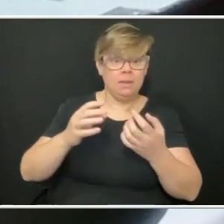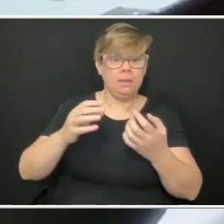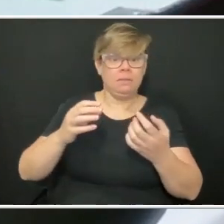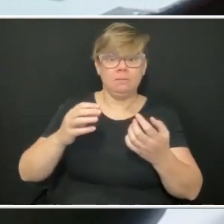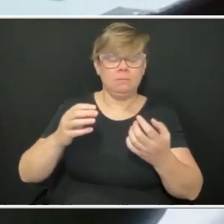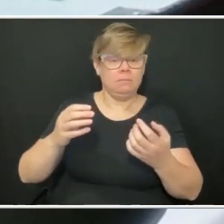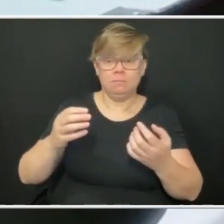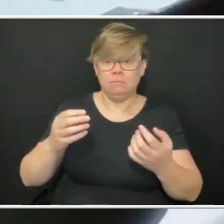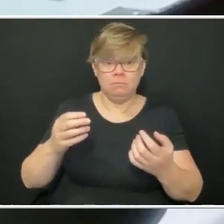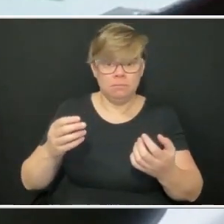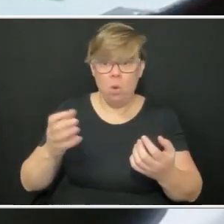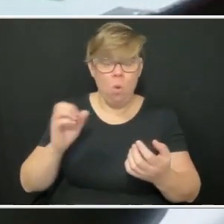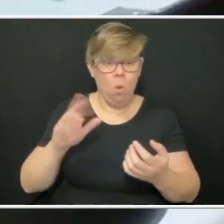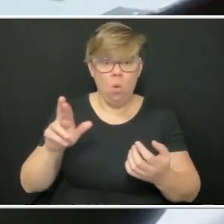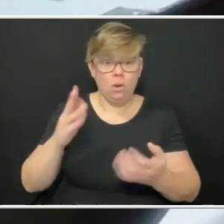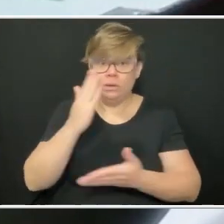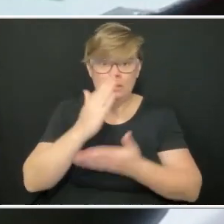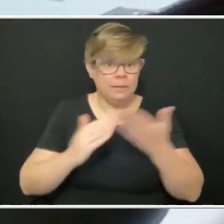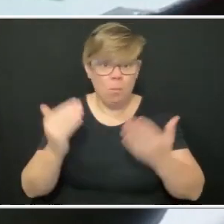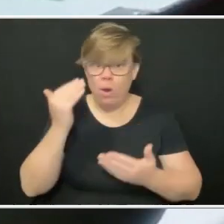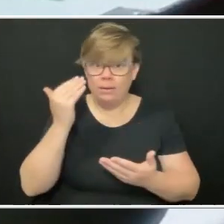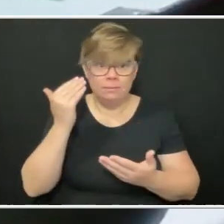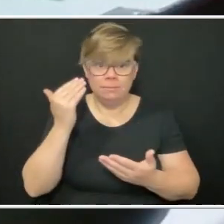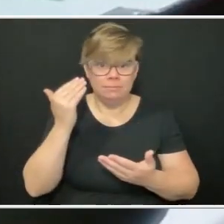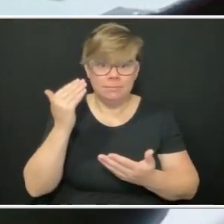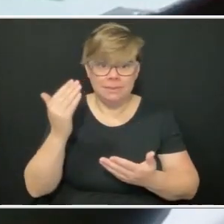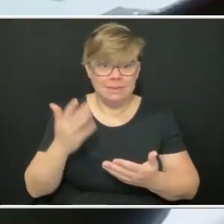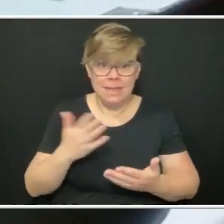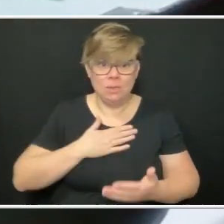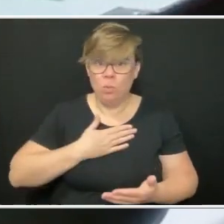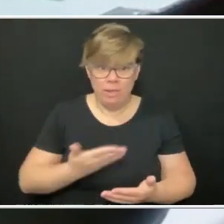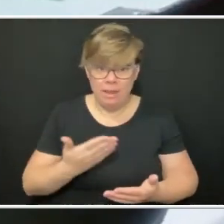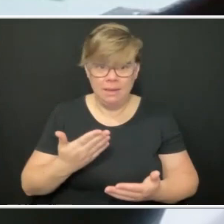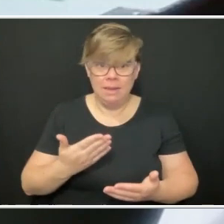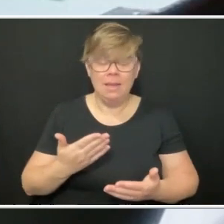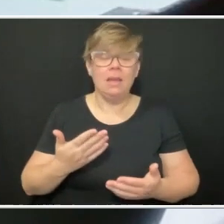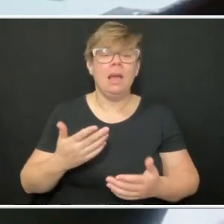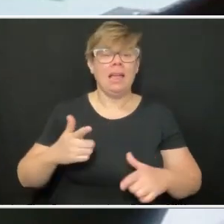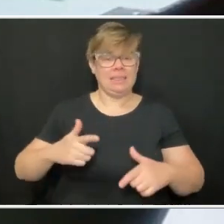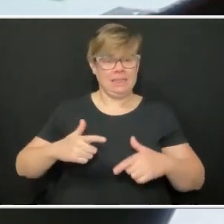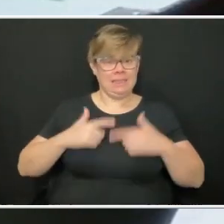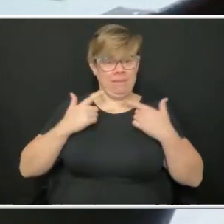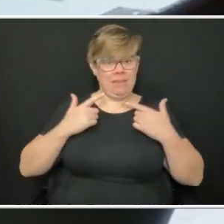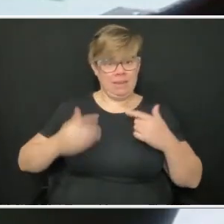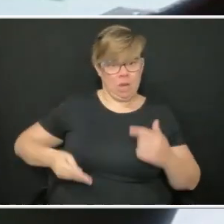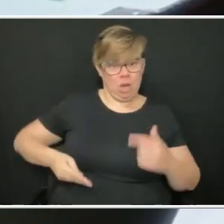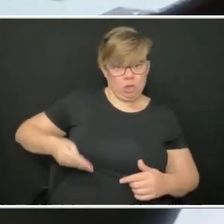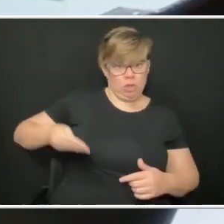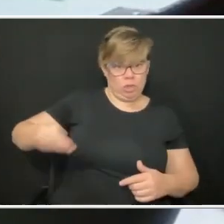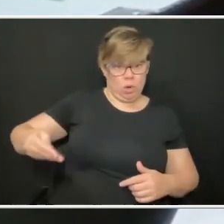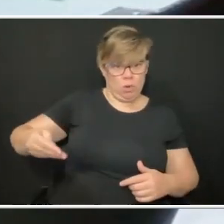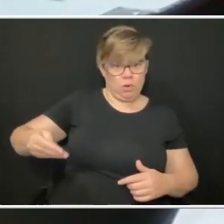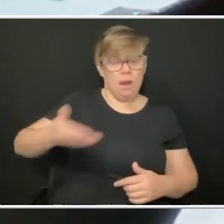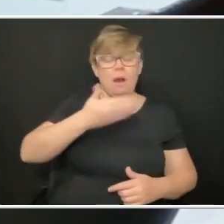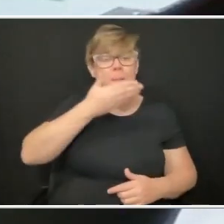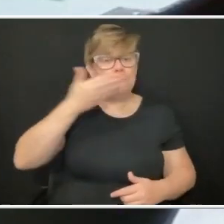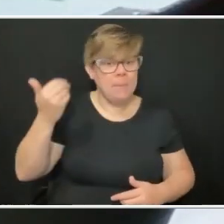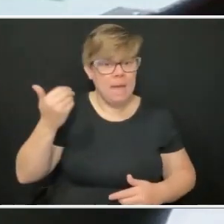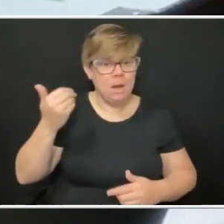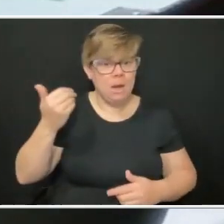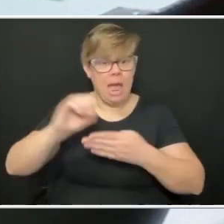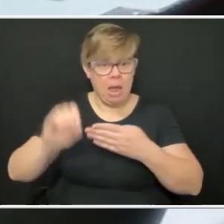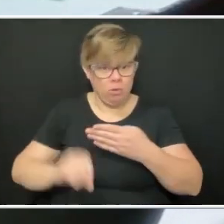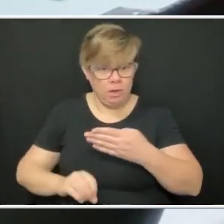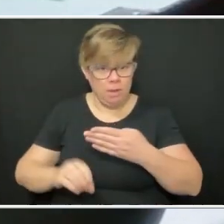donor, that living donor has better outcomes than deceased donors, because the ice time or the cold time is